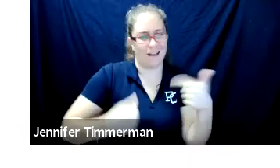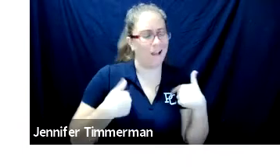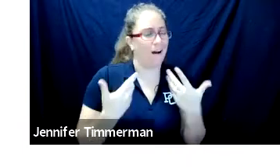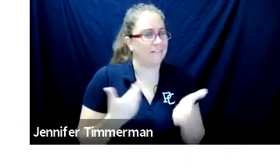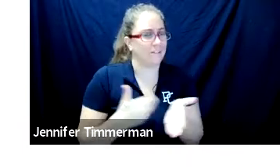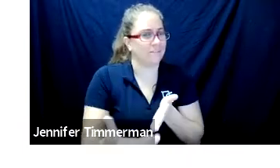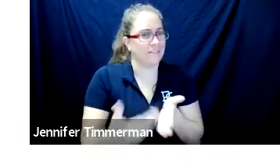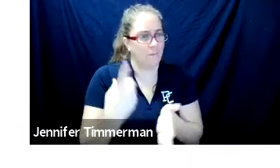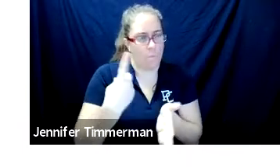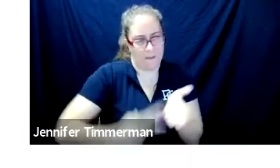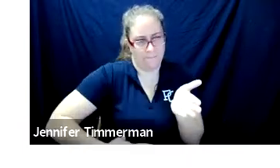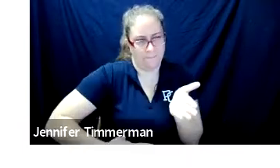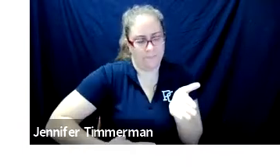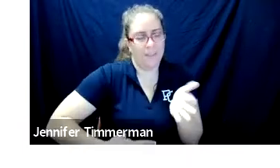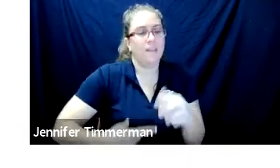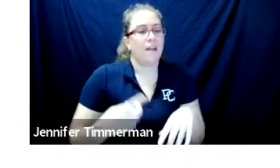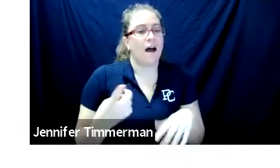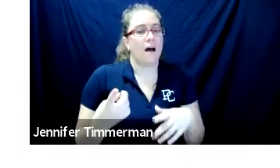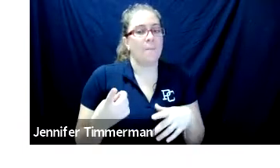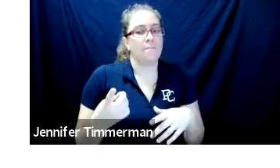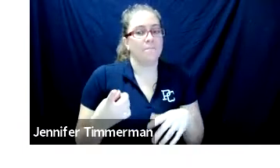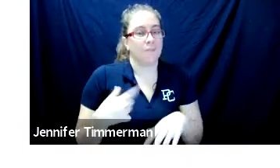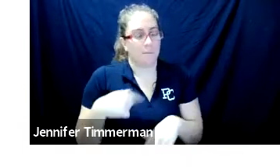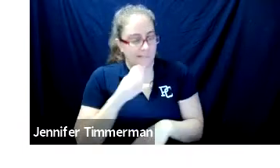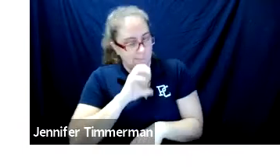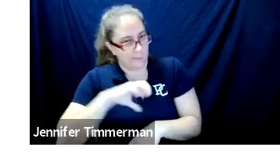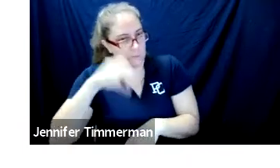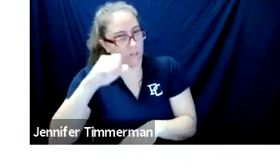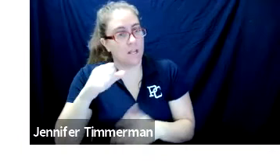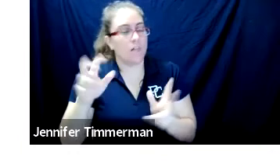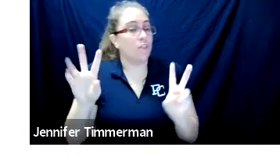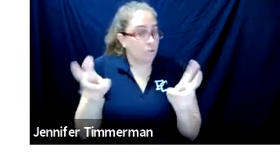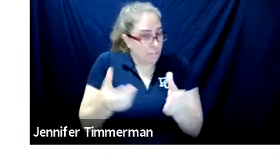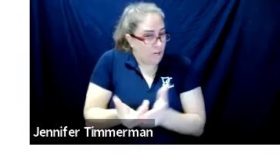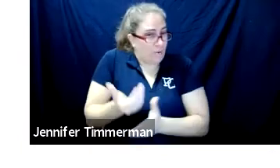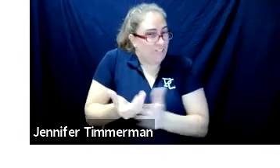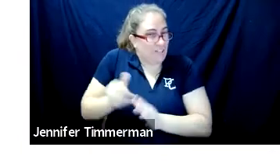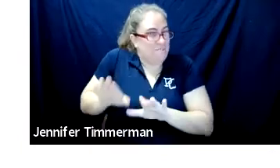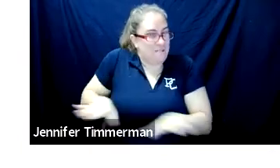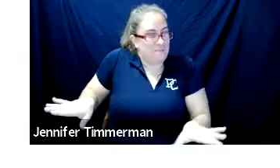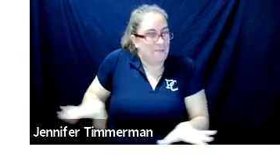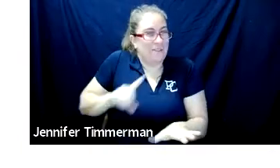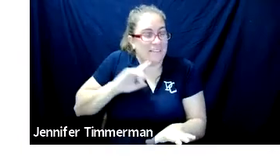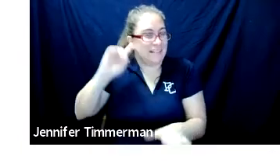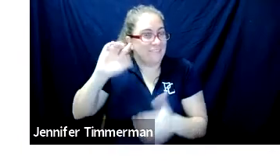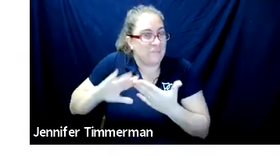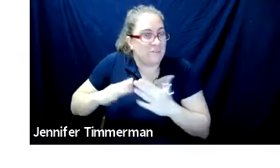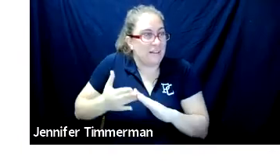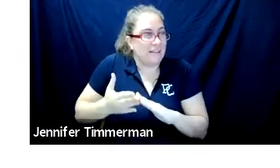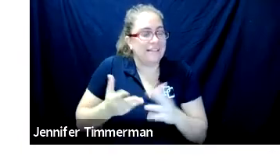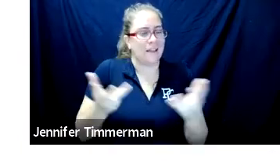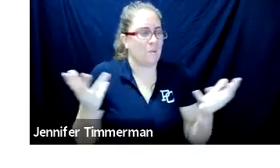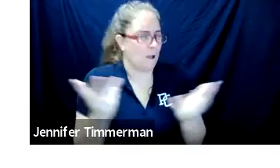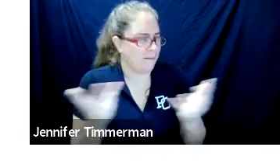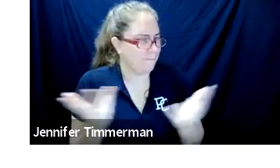what? I often use what. I'm a little bit older. The new generation of people in the deaf